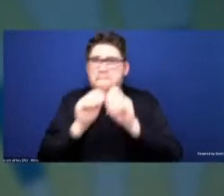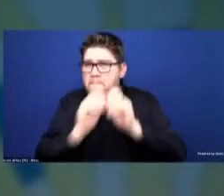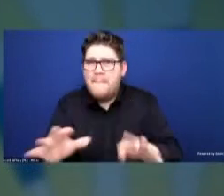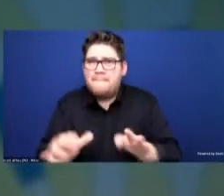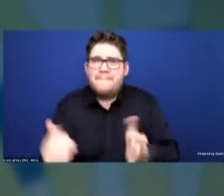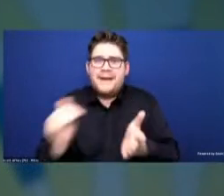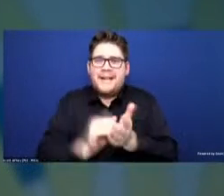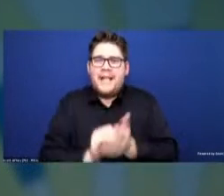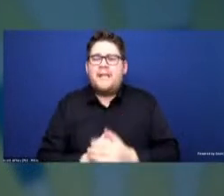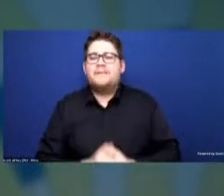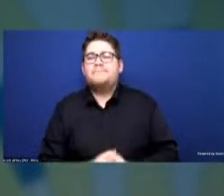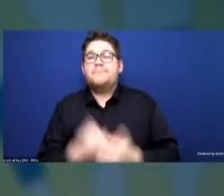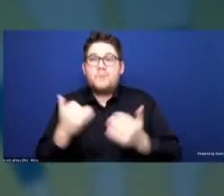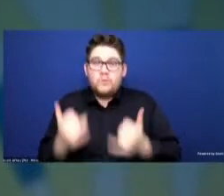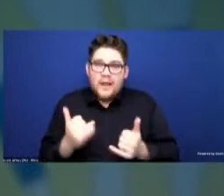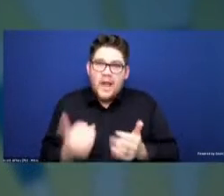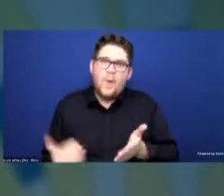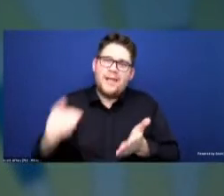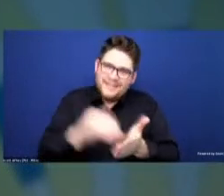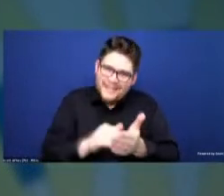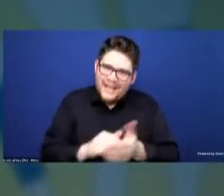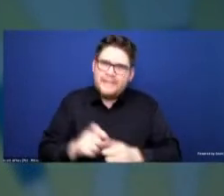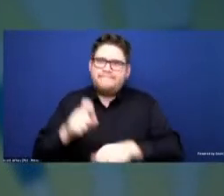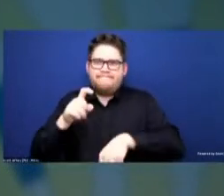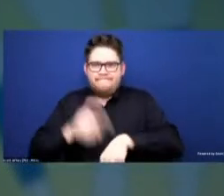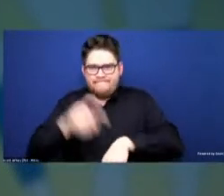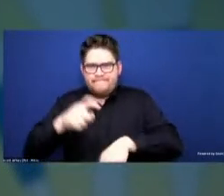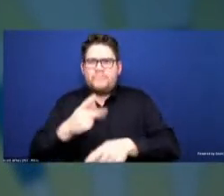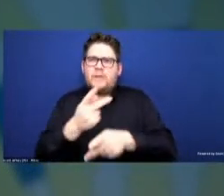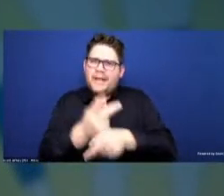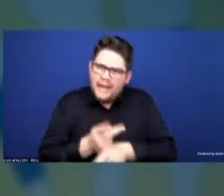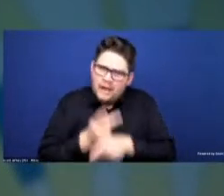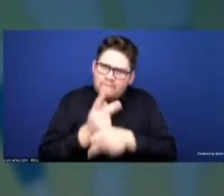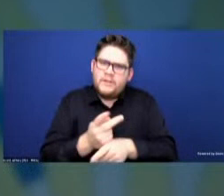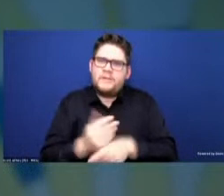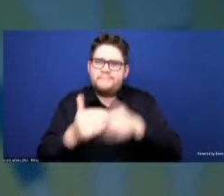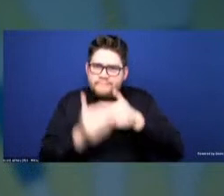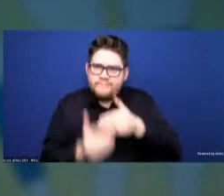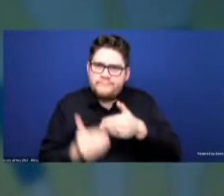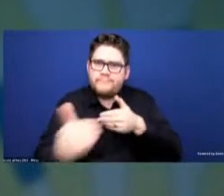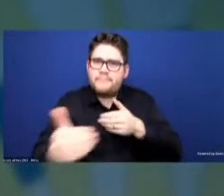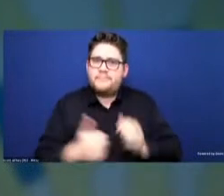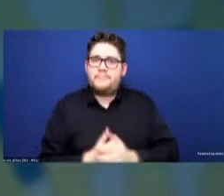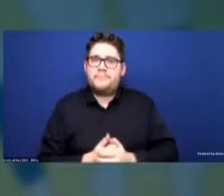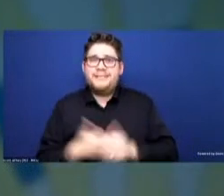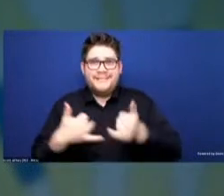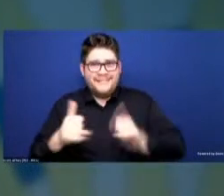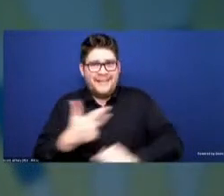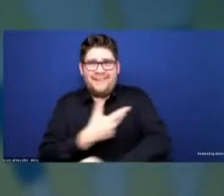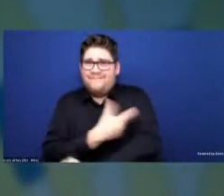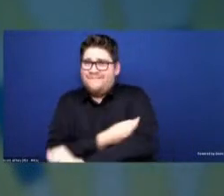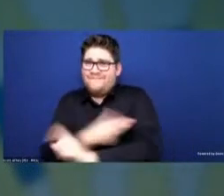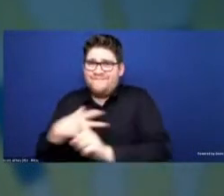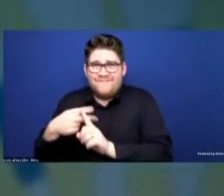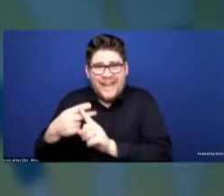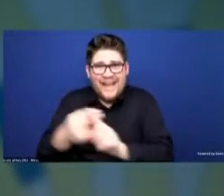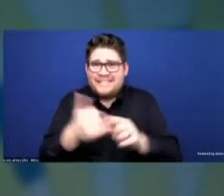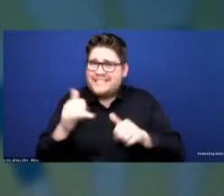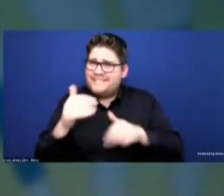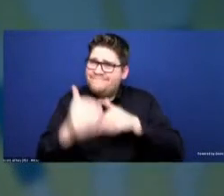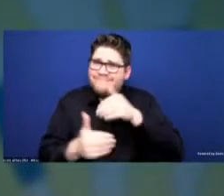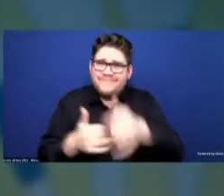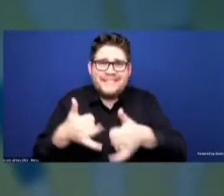through this next period of time as our vaccination ramps up once more. And we can see that it's not the same everywhere